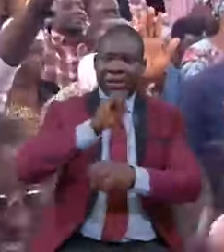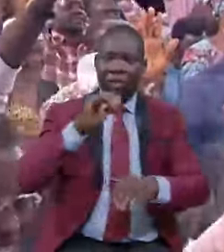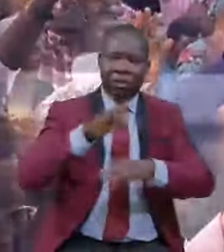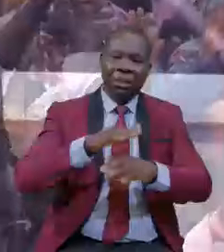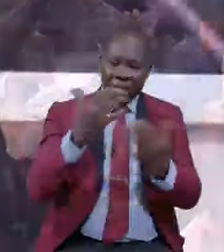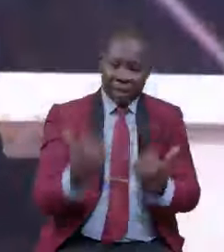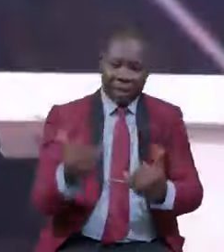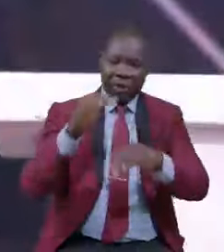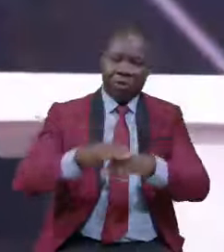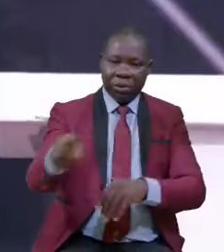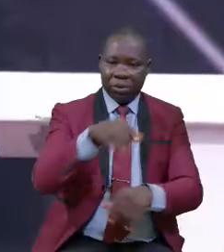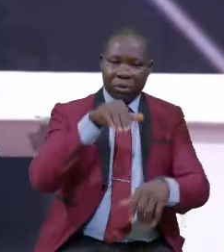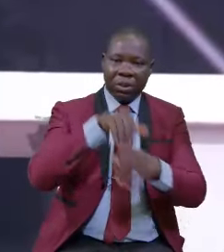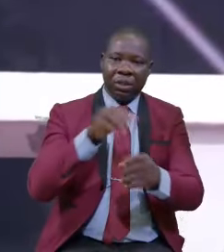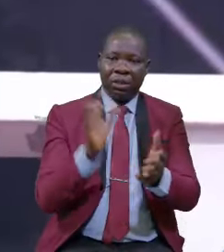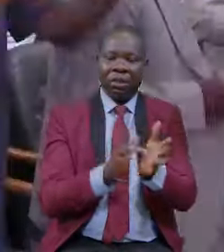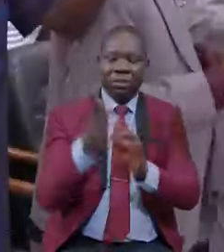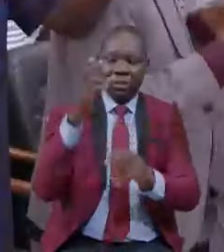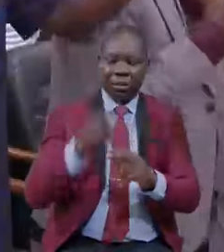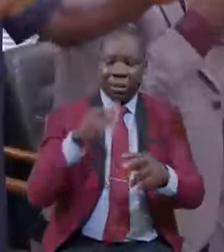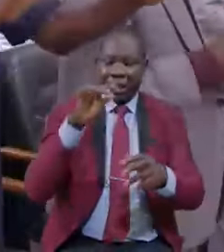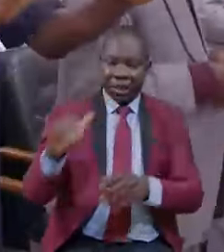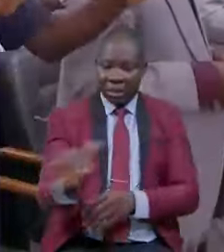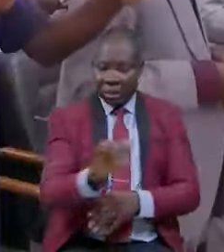That same word is now in your mouth.